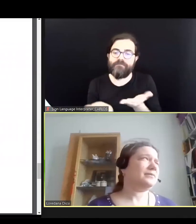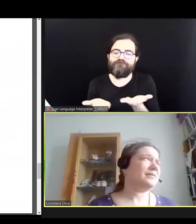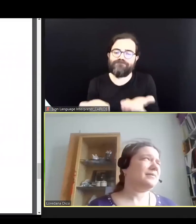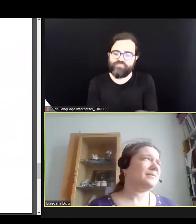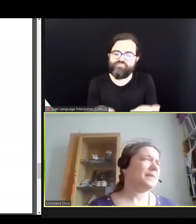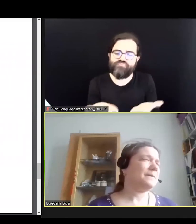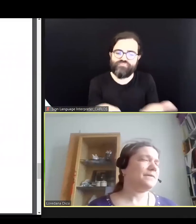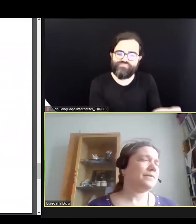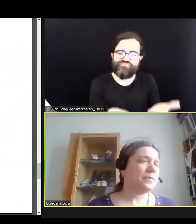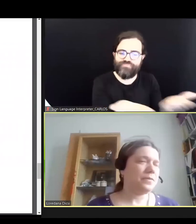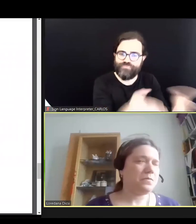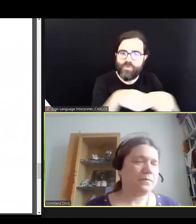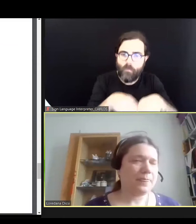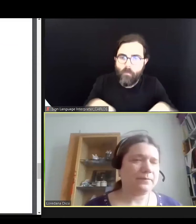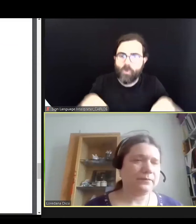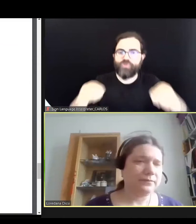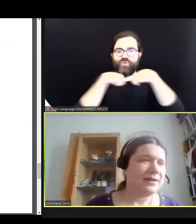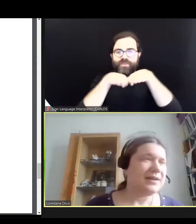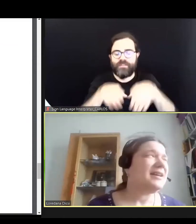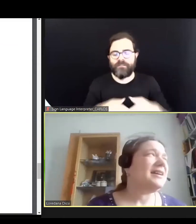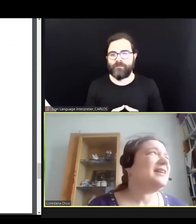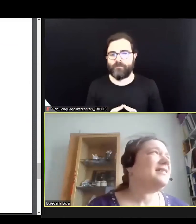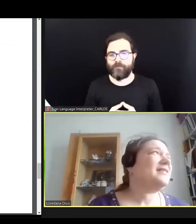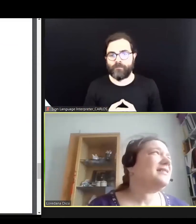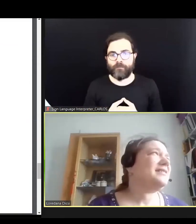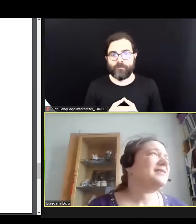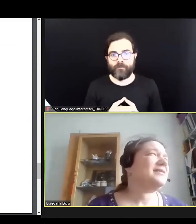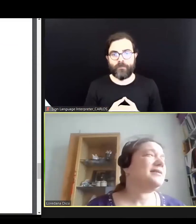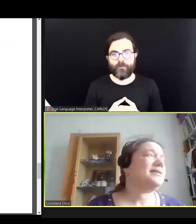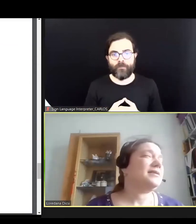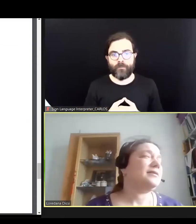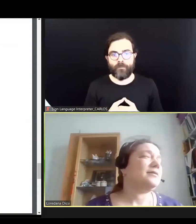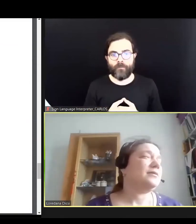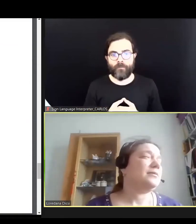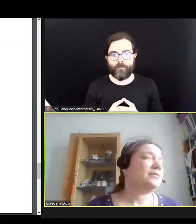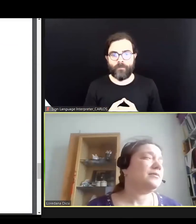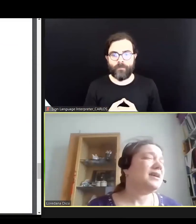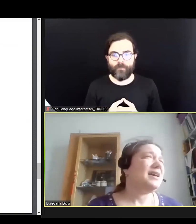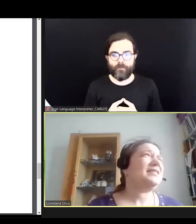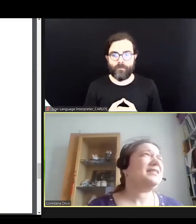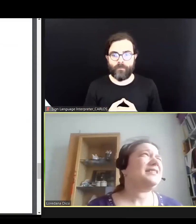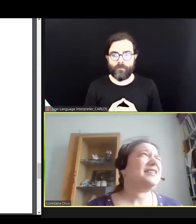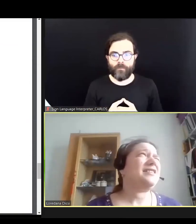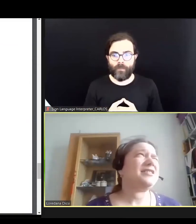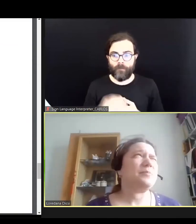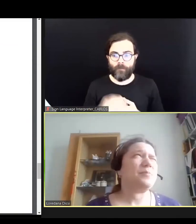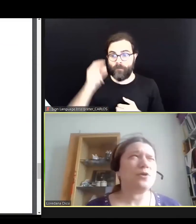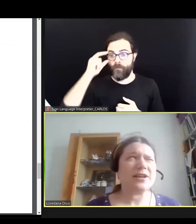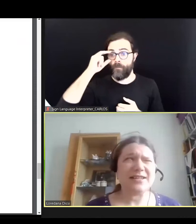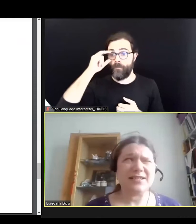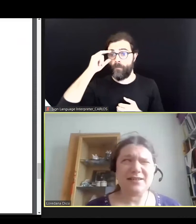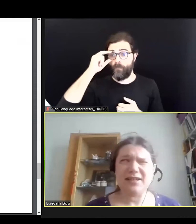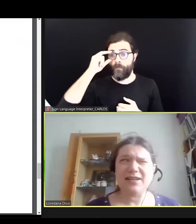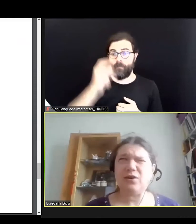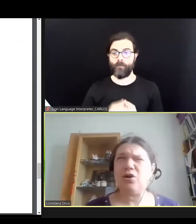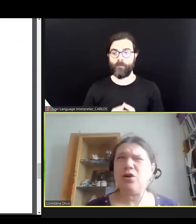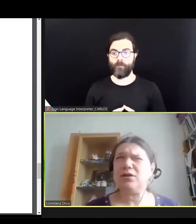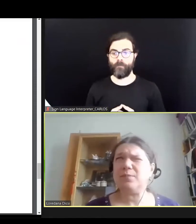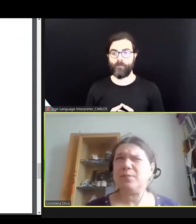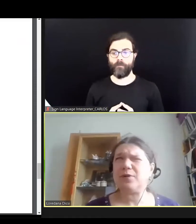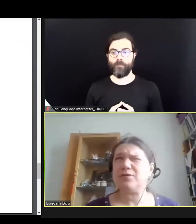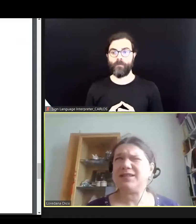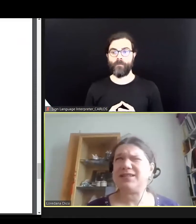that it is a right, that people have the right to equal education. They can do, they